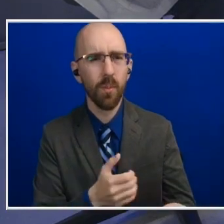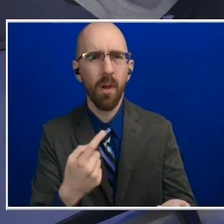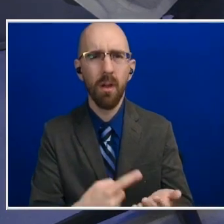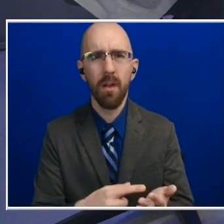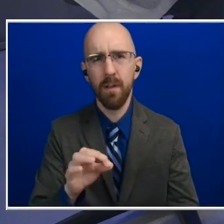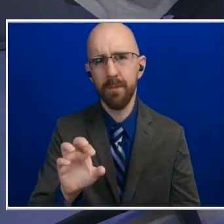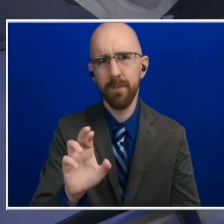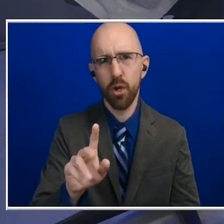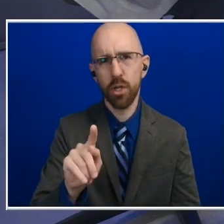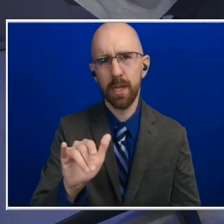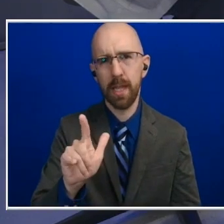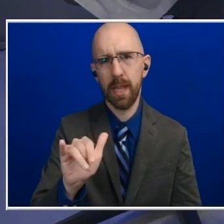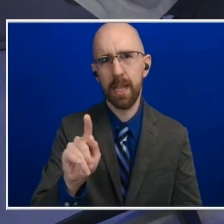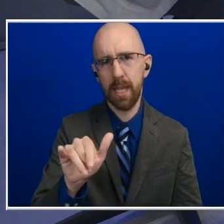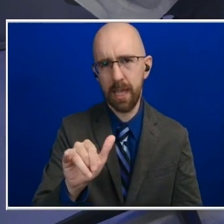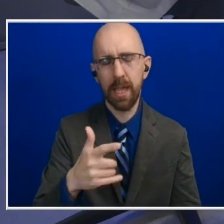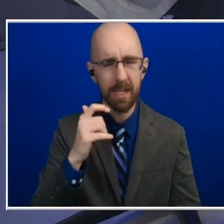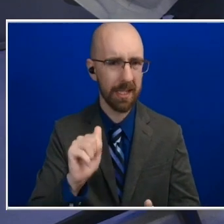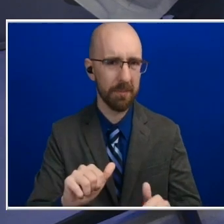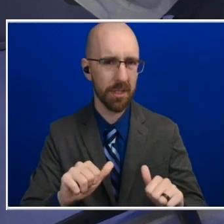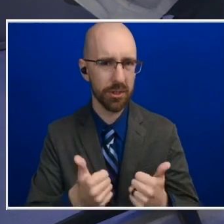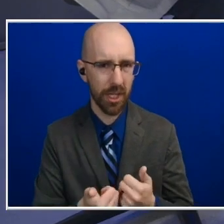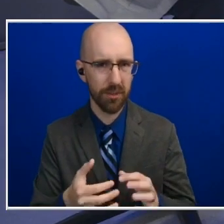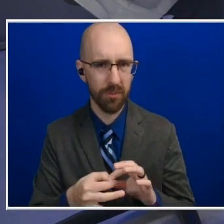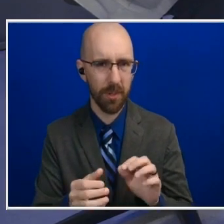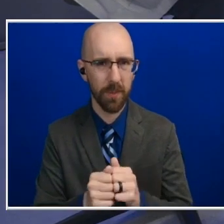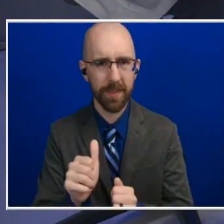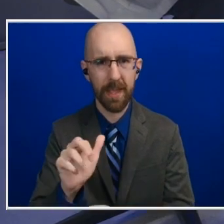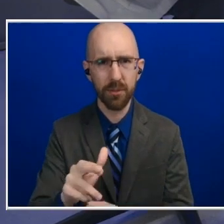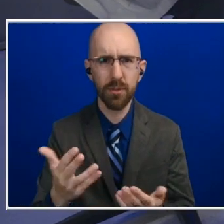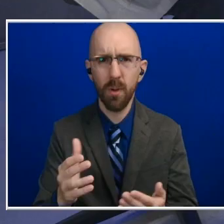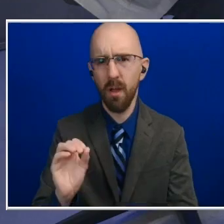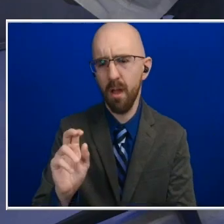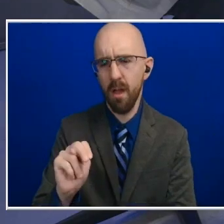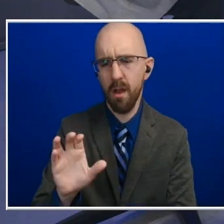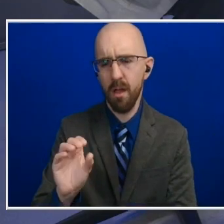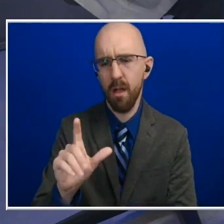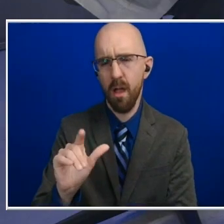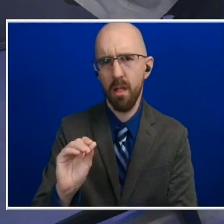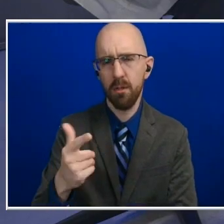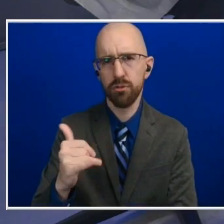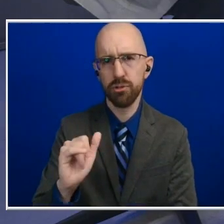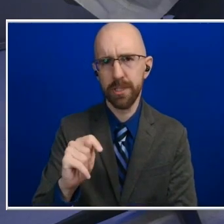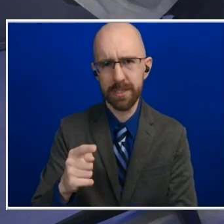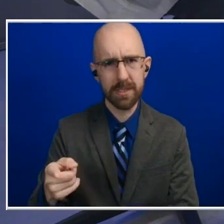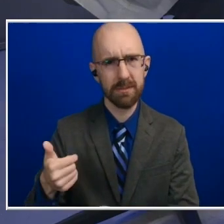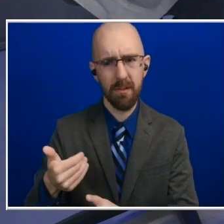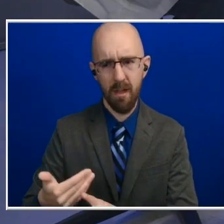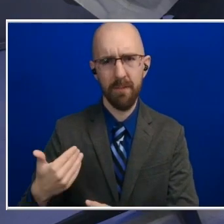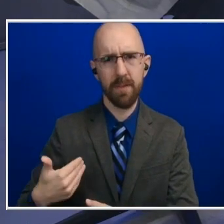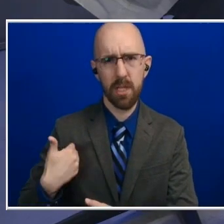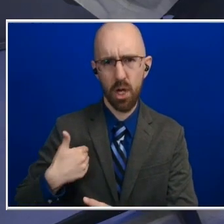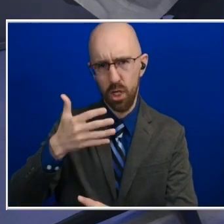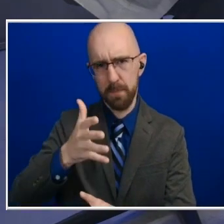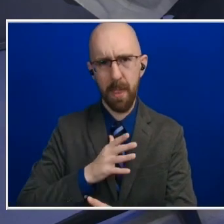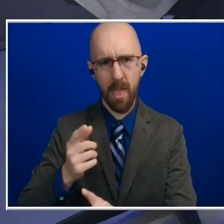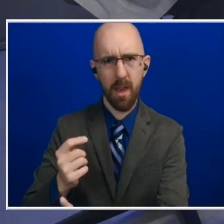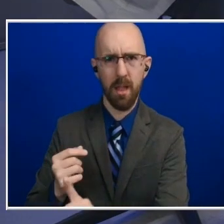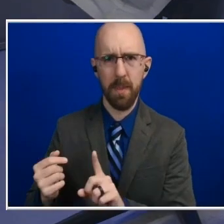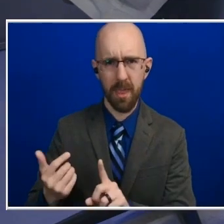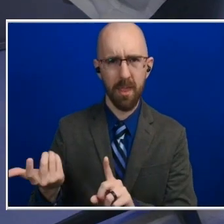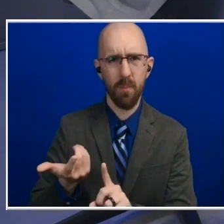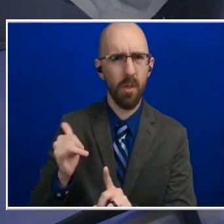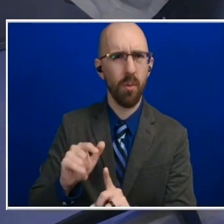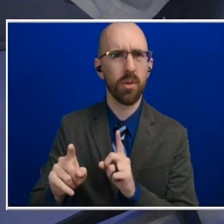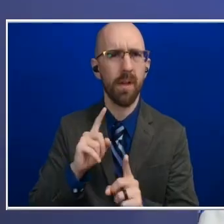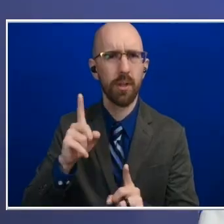challenge when it comes to cancer. What do oncologists need to consider when you have a younger male patient? What are those conversations like? So